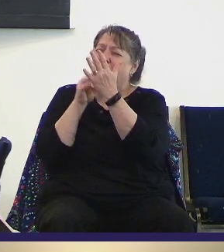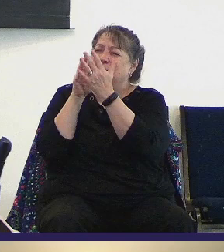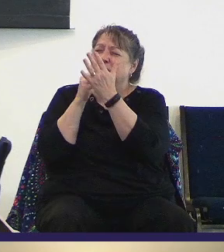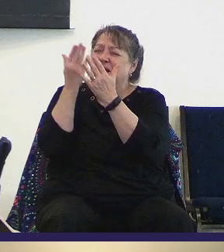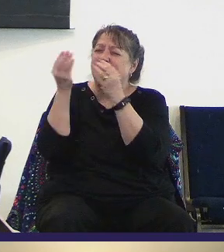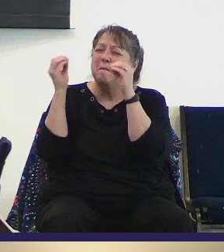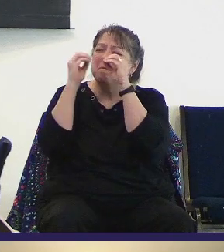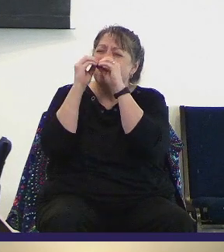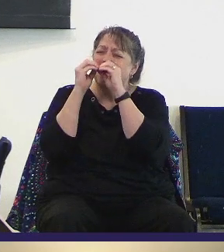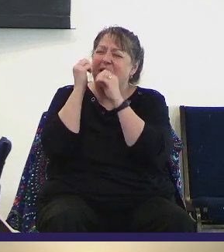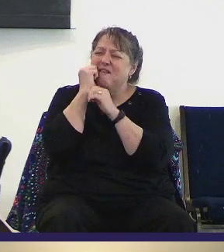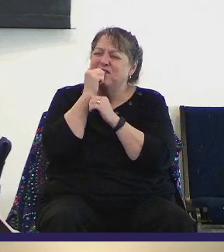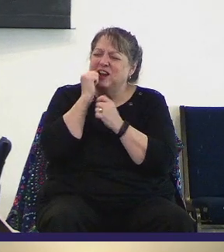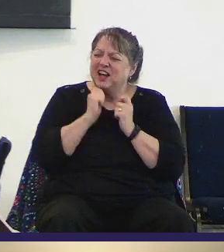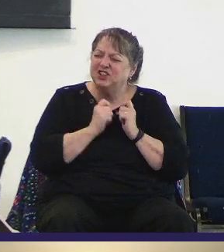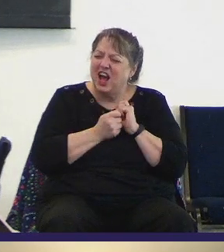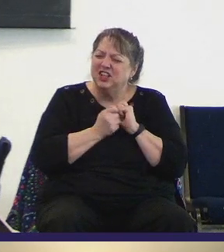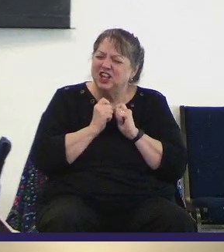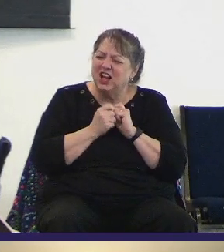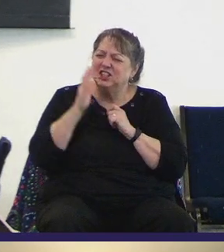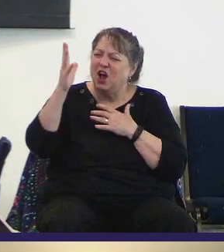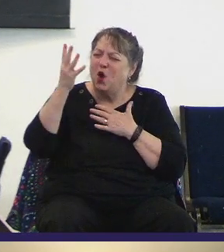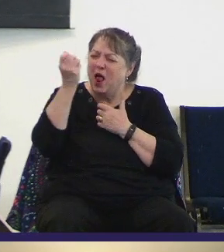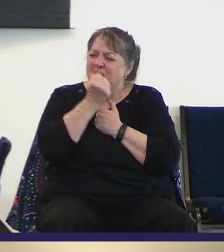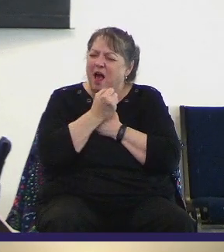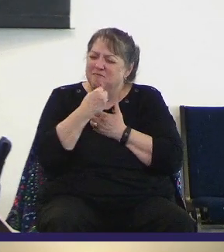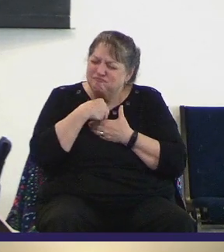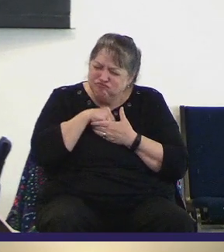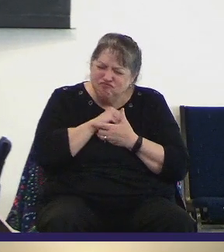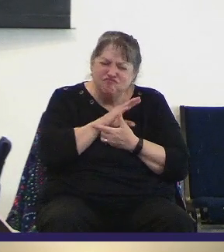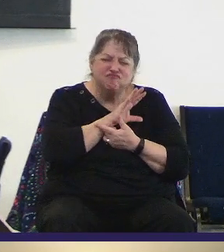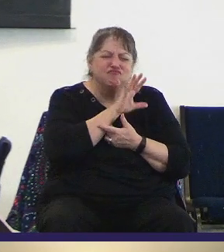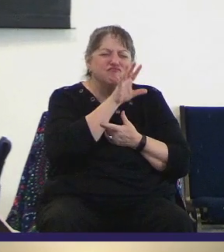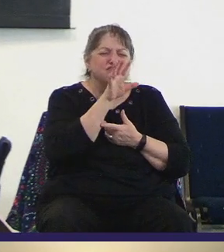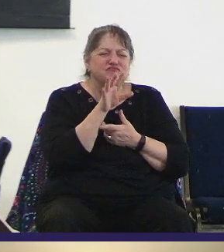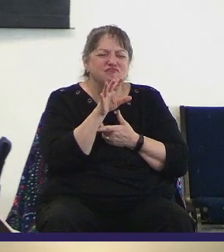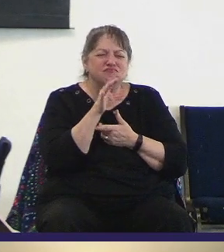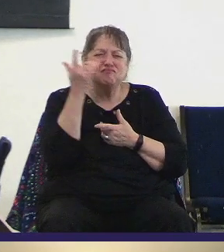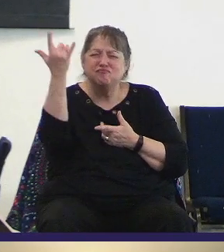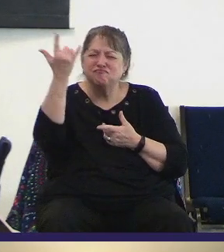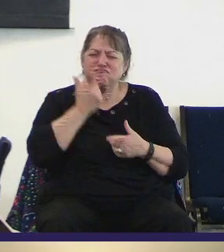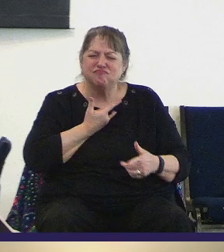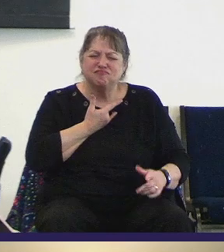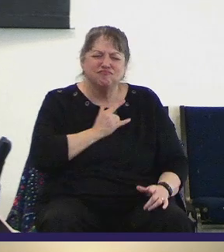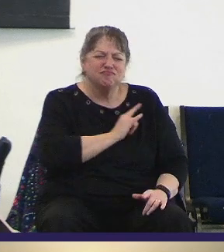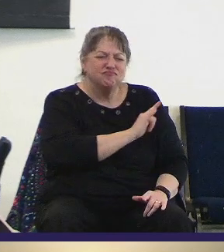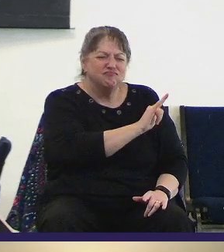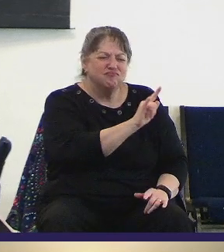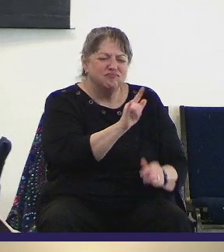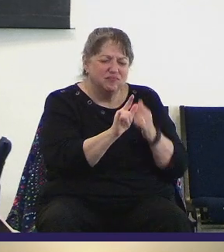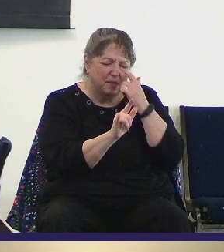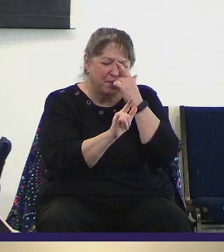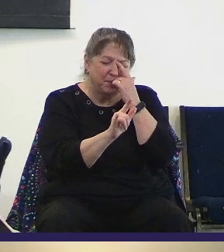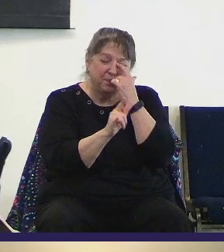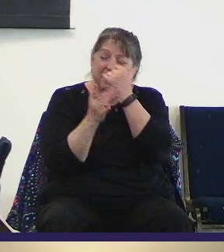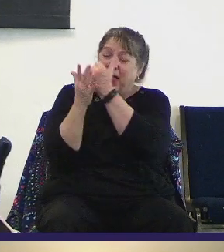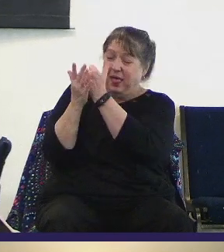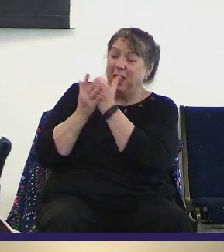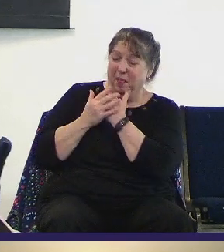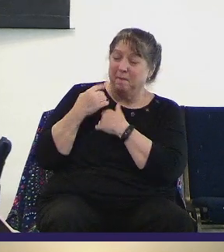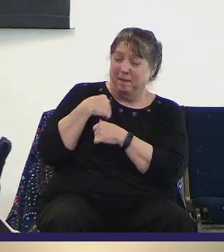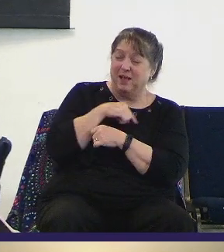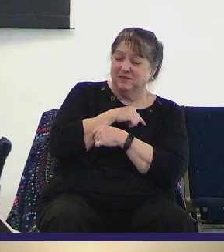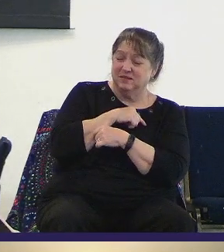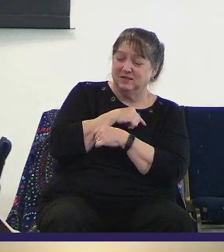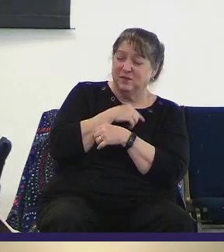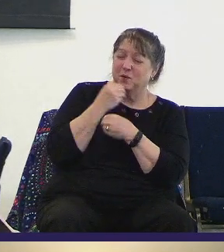us to allow your love to shine through us. And help us to do that. Help us to give you